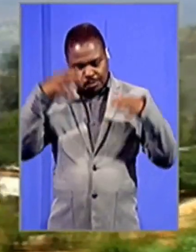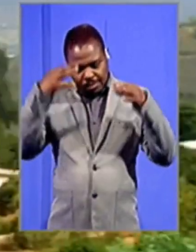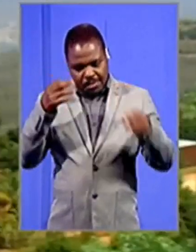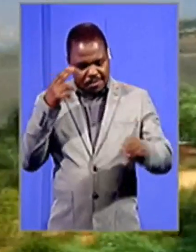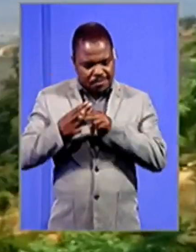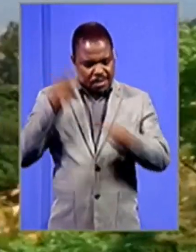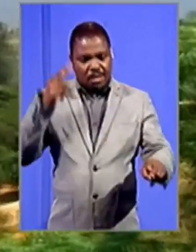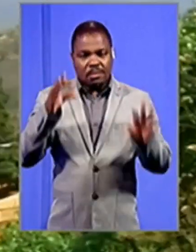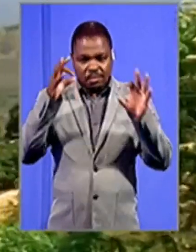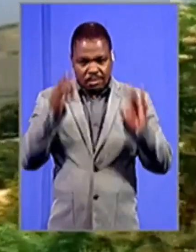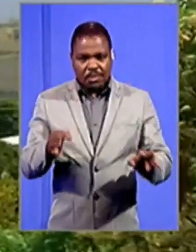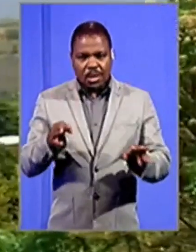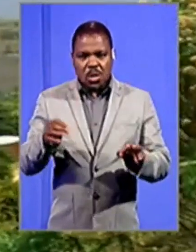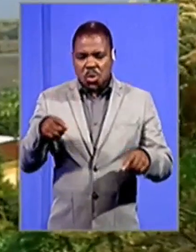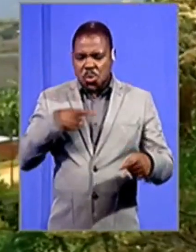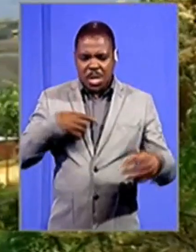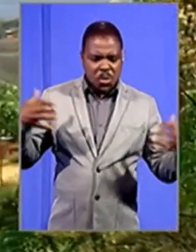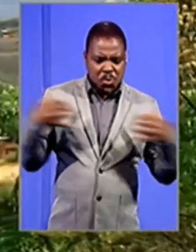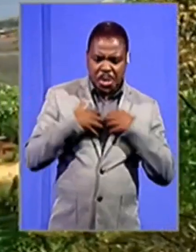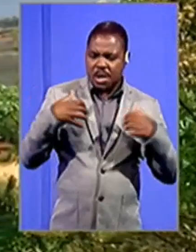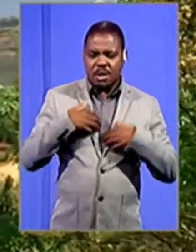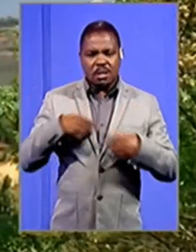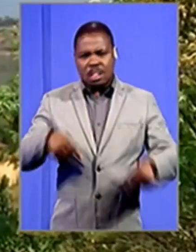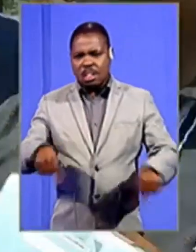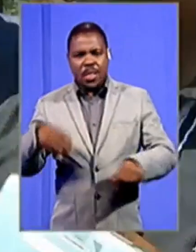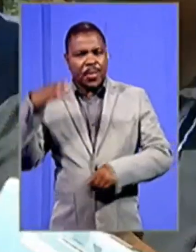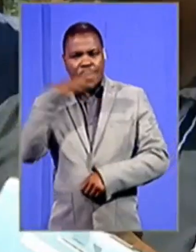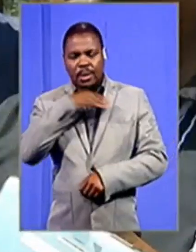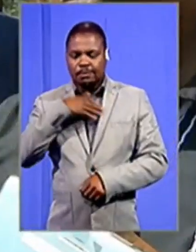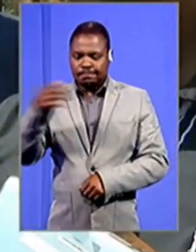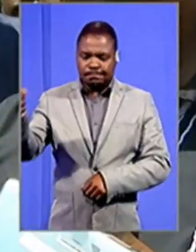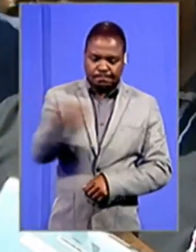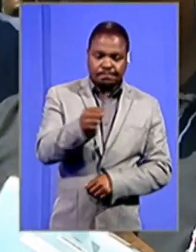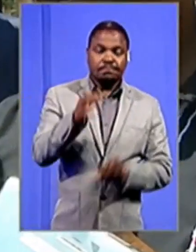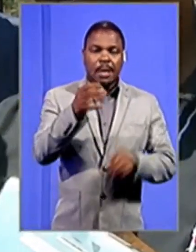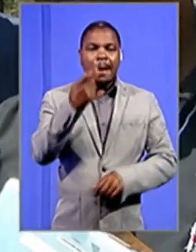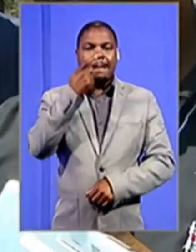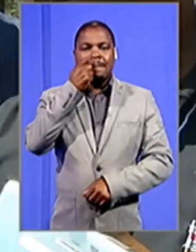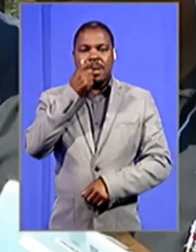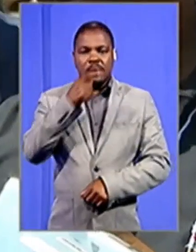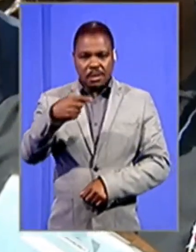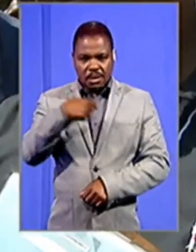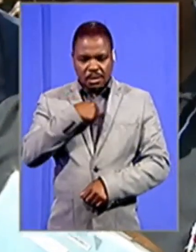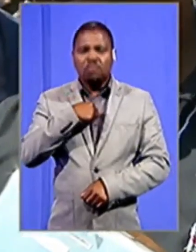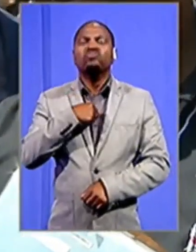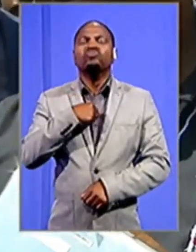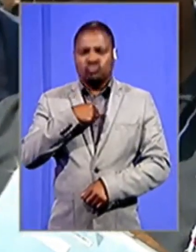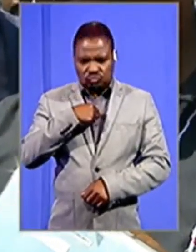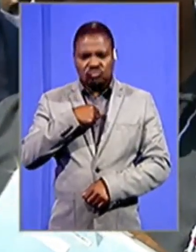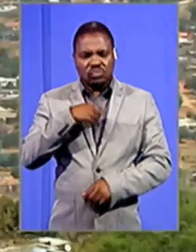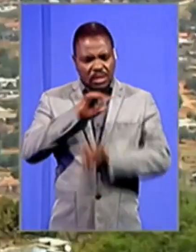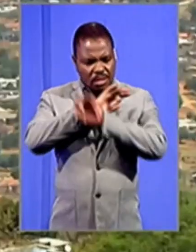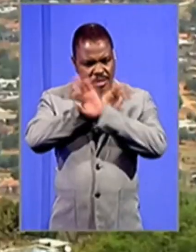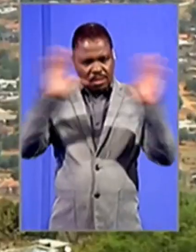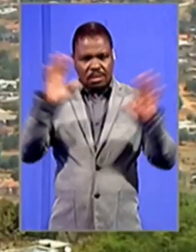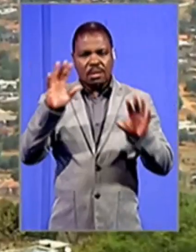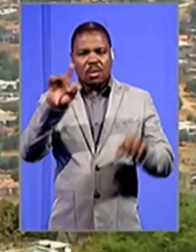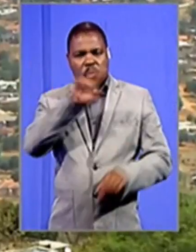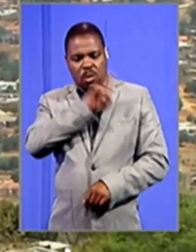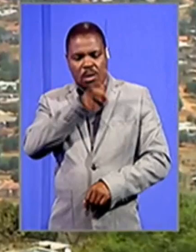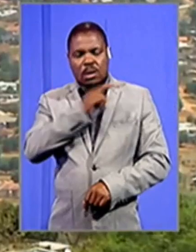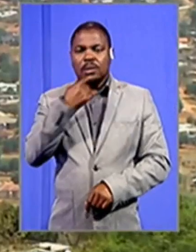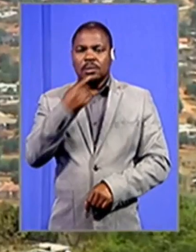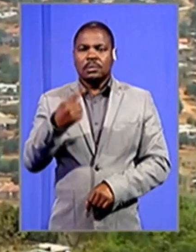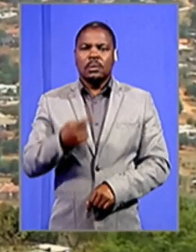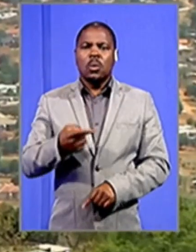feleletseng re sa sikinye re sa tutumeli re re udula monna. And we are very much convinced and very sober why we say so.